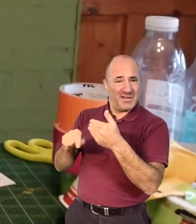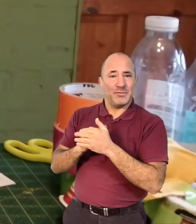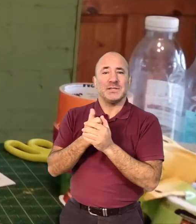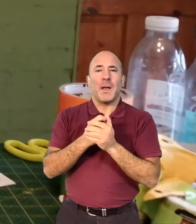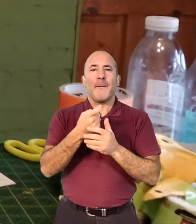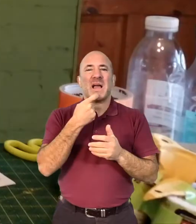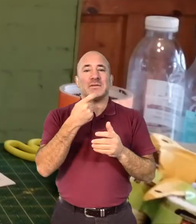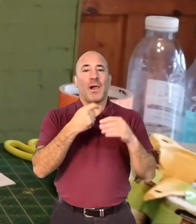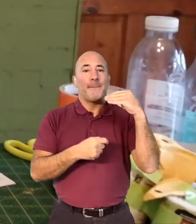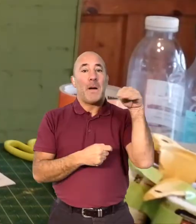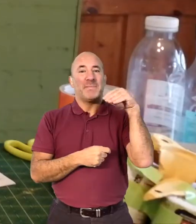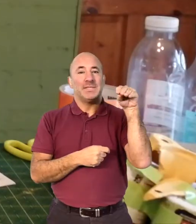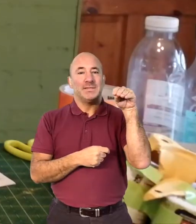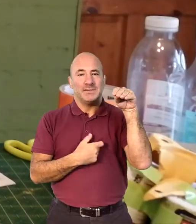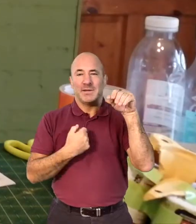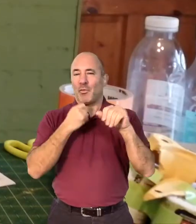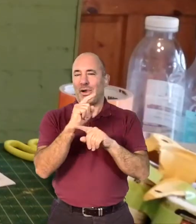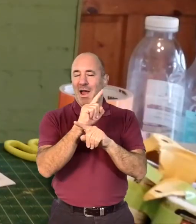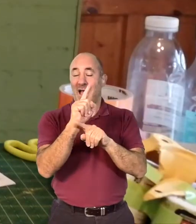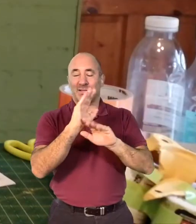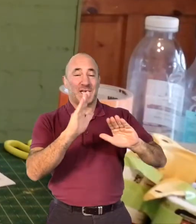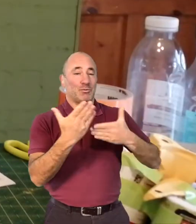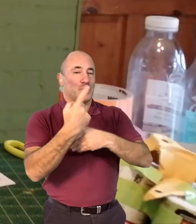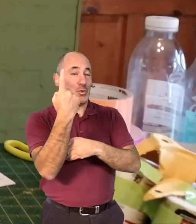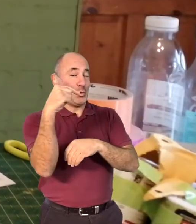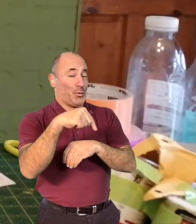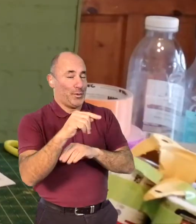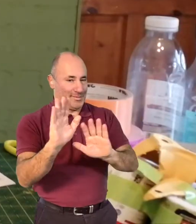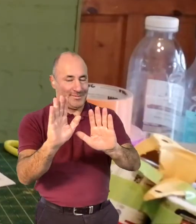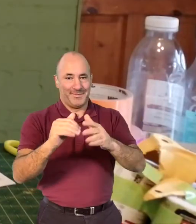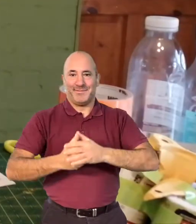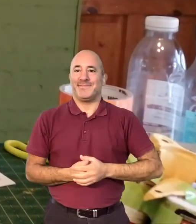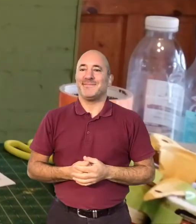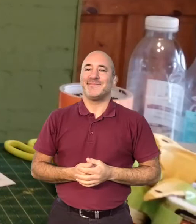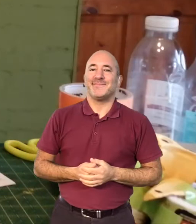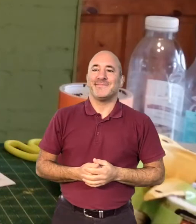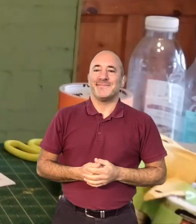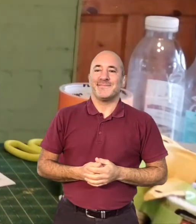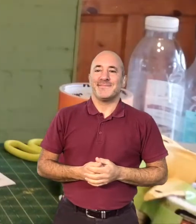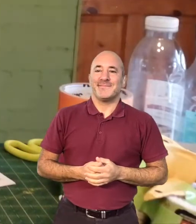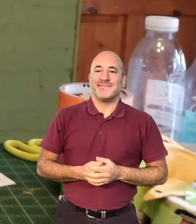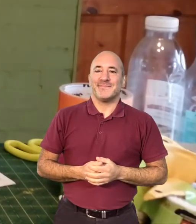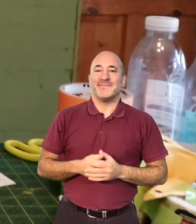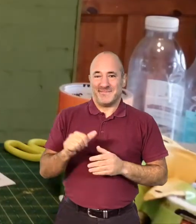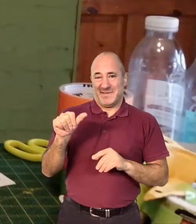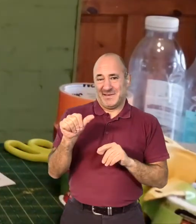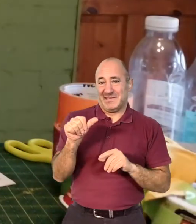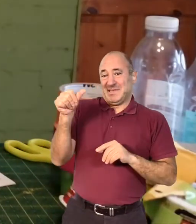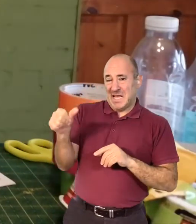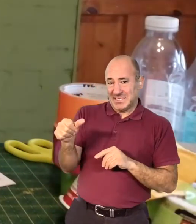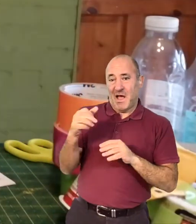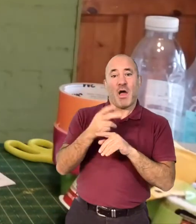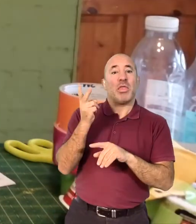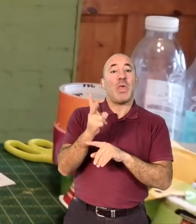have a metal puppet who I will be introducing properly shortly. And to my right, next to